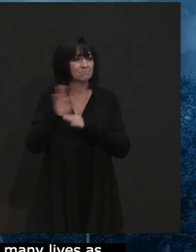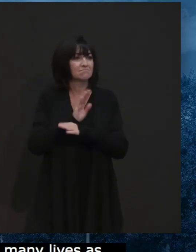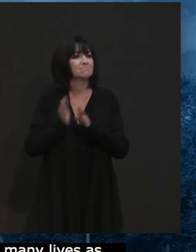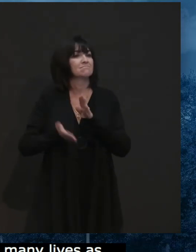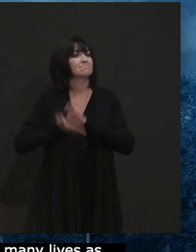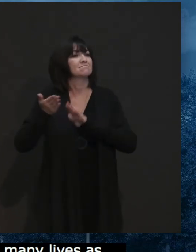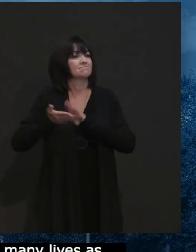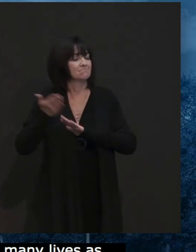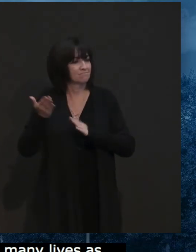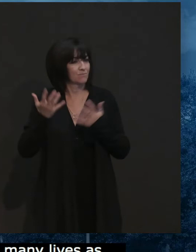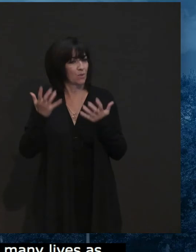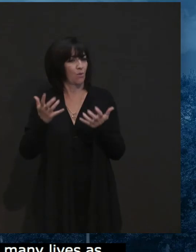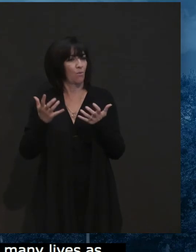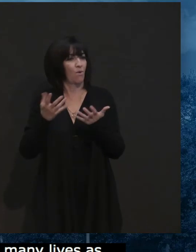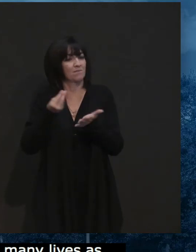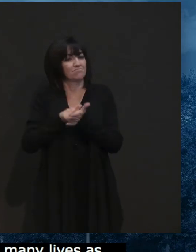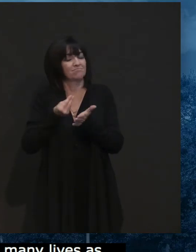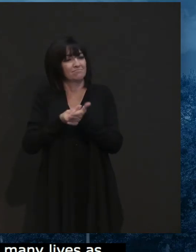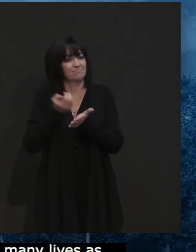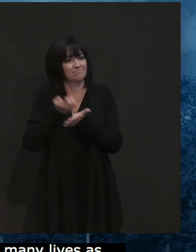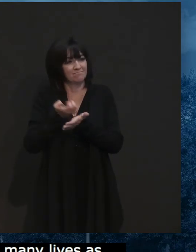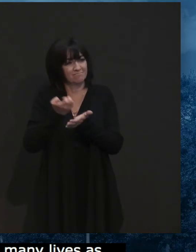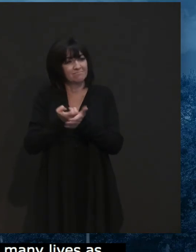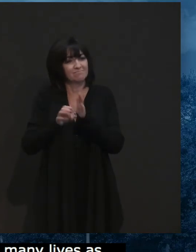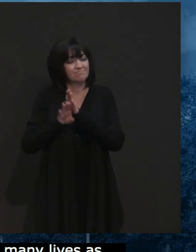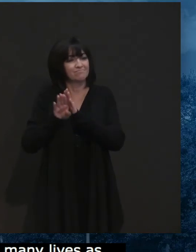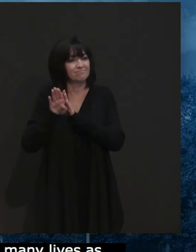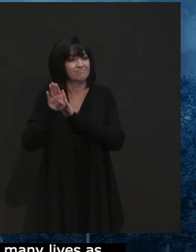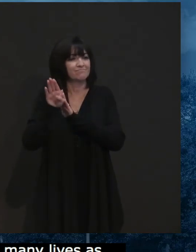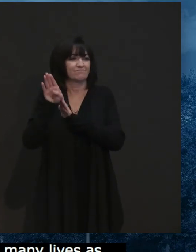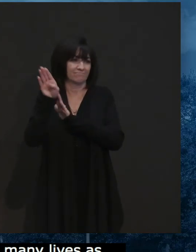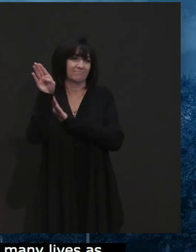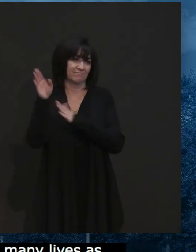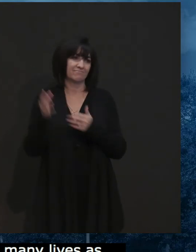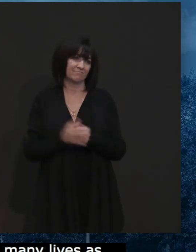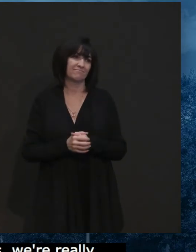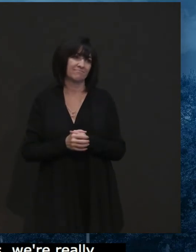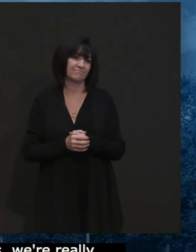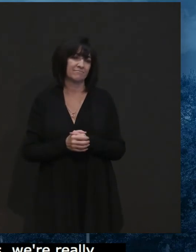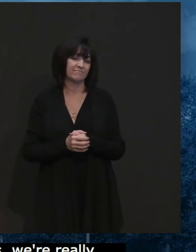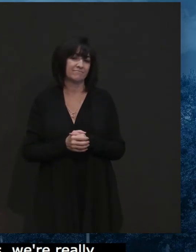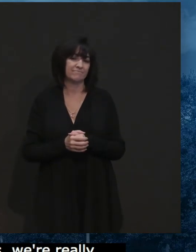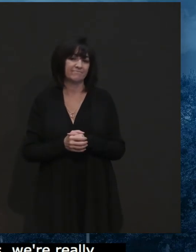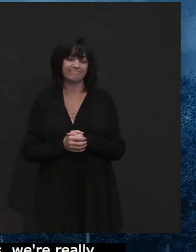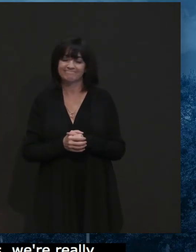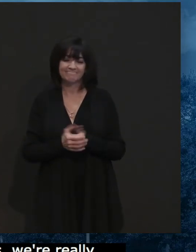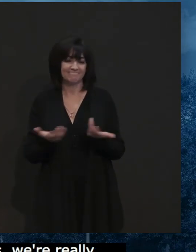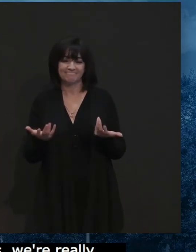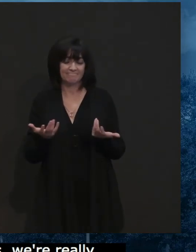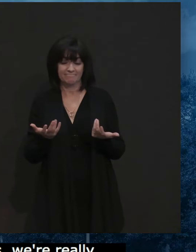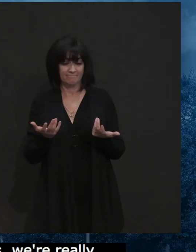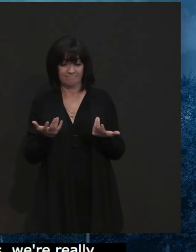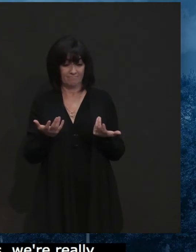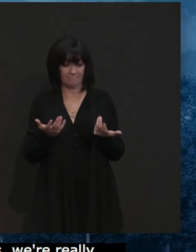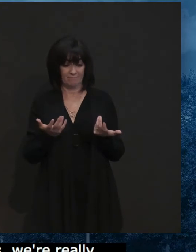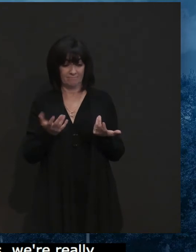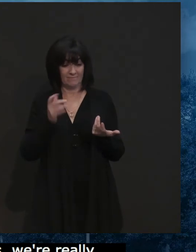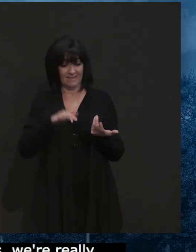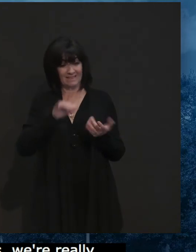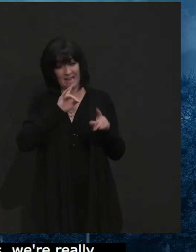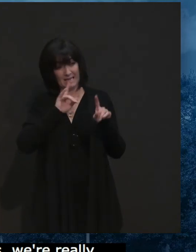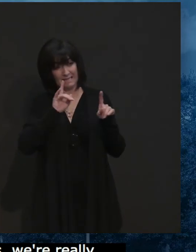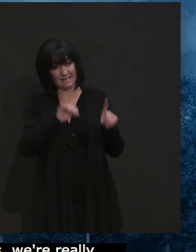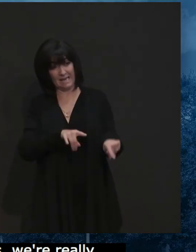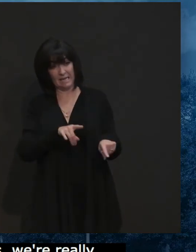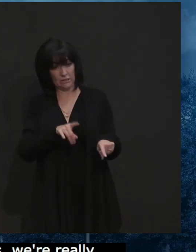we are really looking forward to the time when we have abundant supply of vaccine, and I just don't anticipate that any earlier